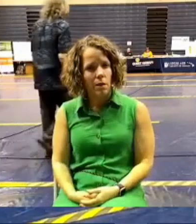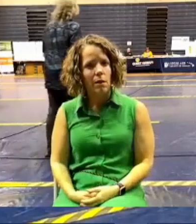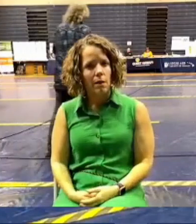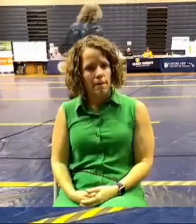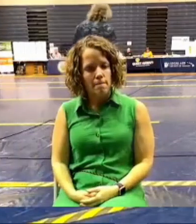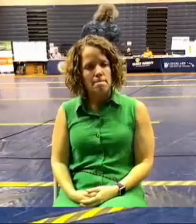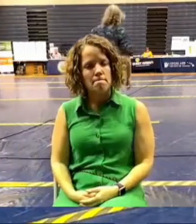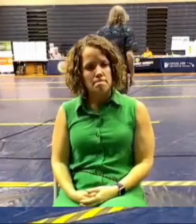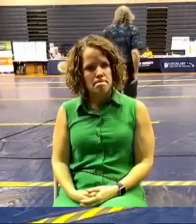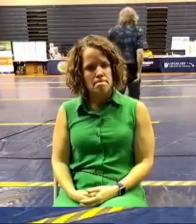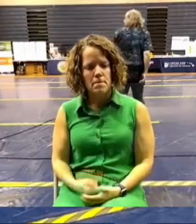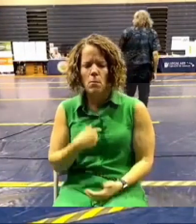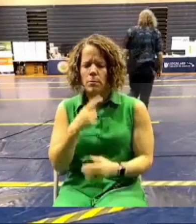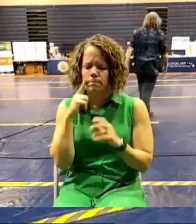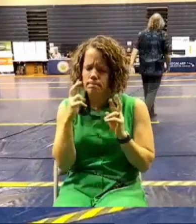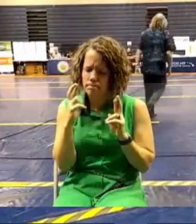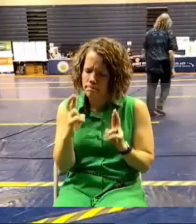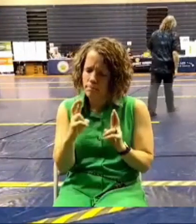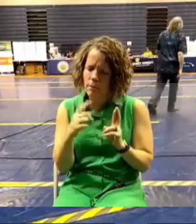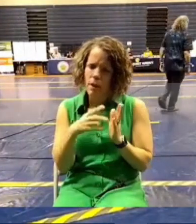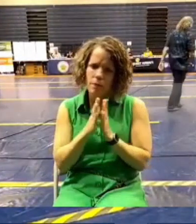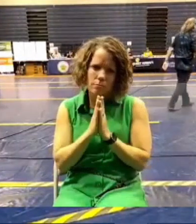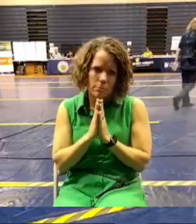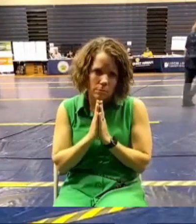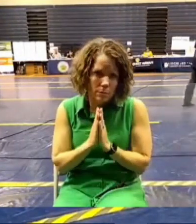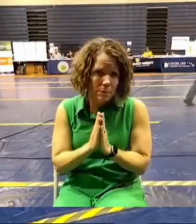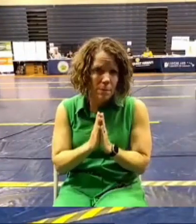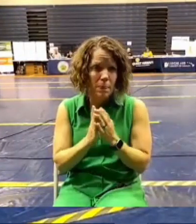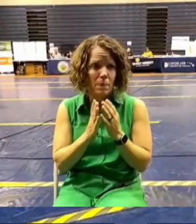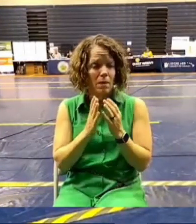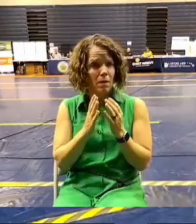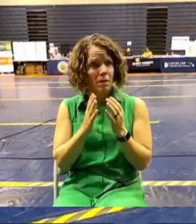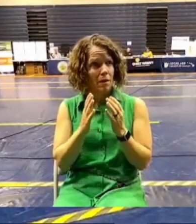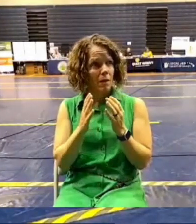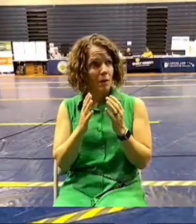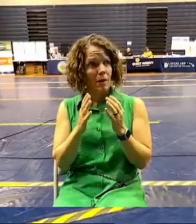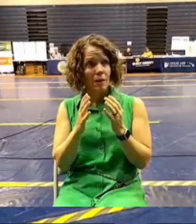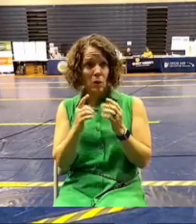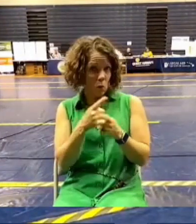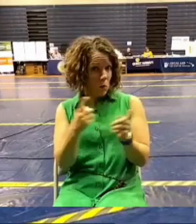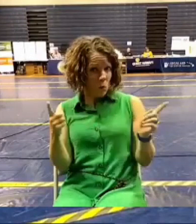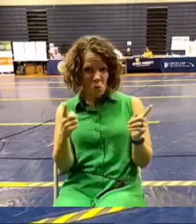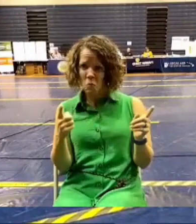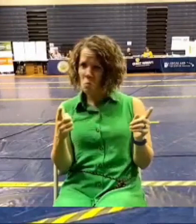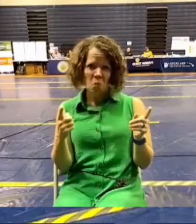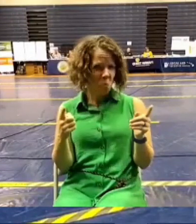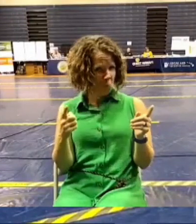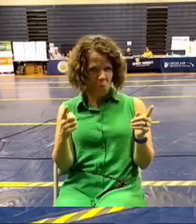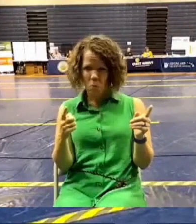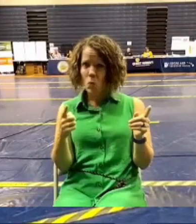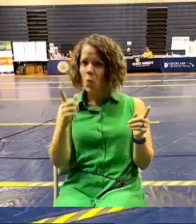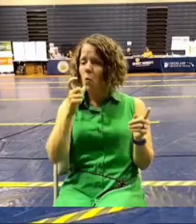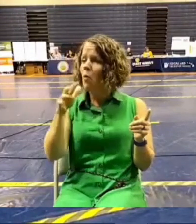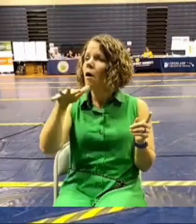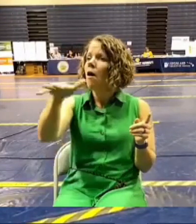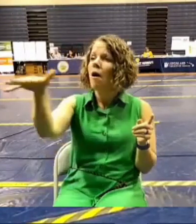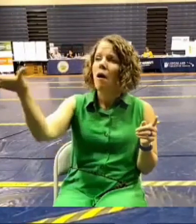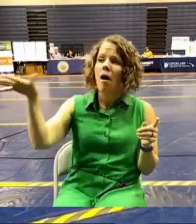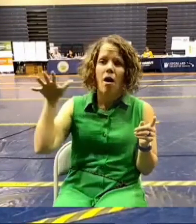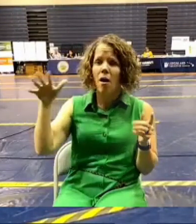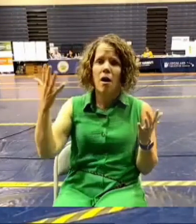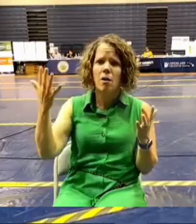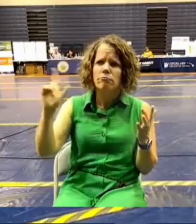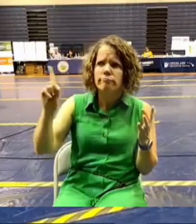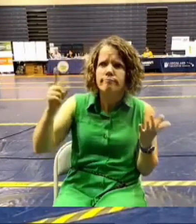I hope and I pray that we can get the rest of the people in this community, in this gymnasium, every